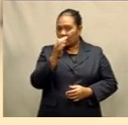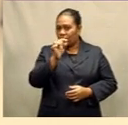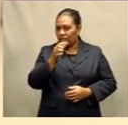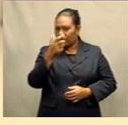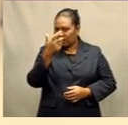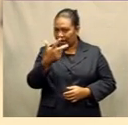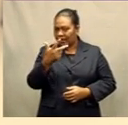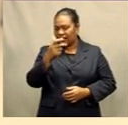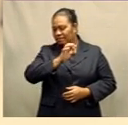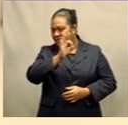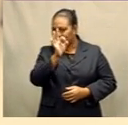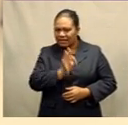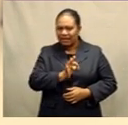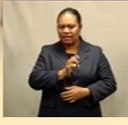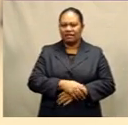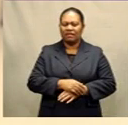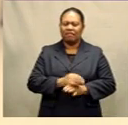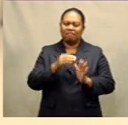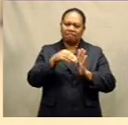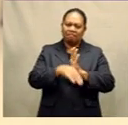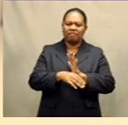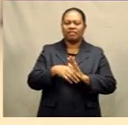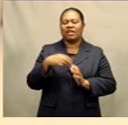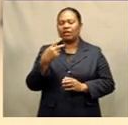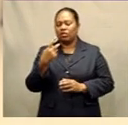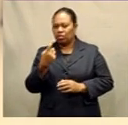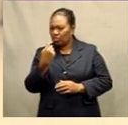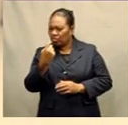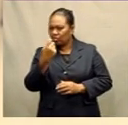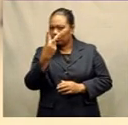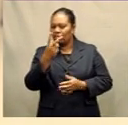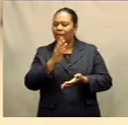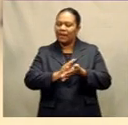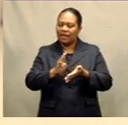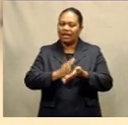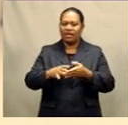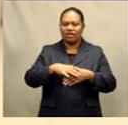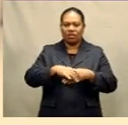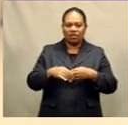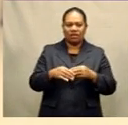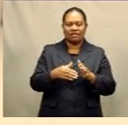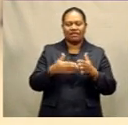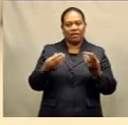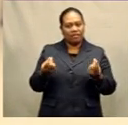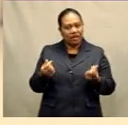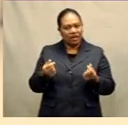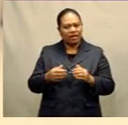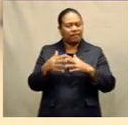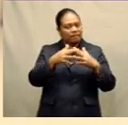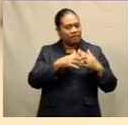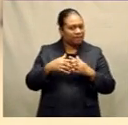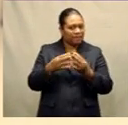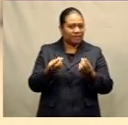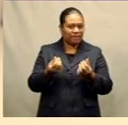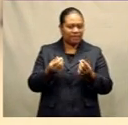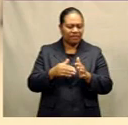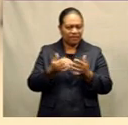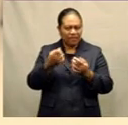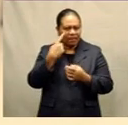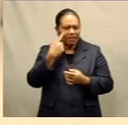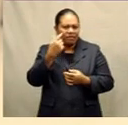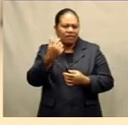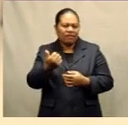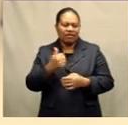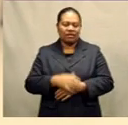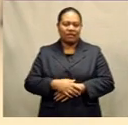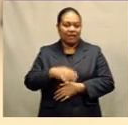0.28% and closed at $3.24 billion. For currencies, the US dollar held firm despite the softer